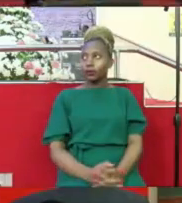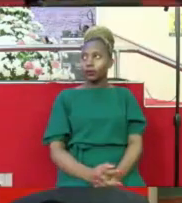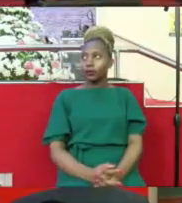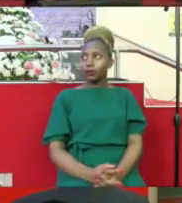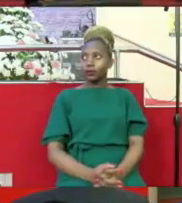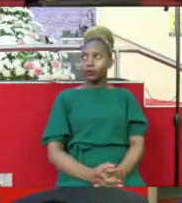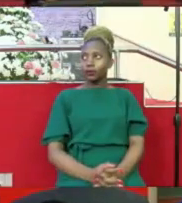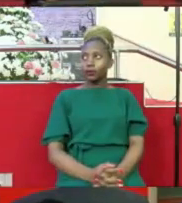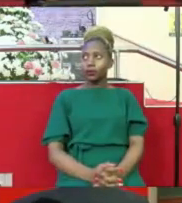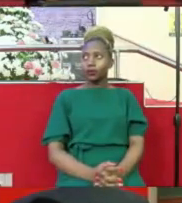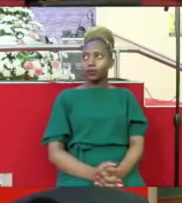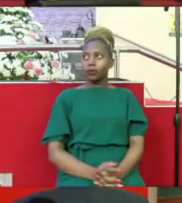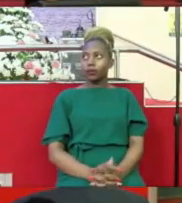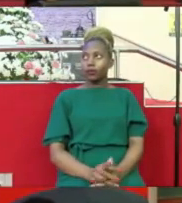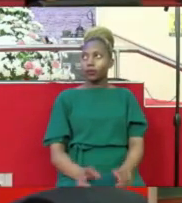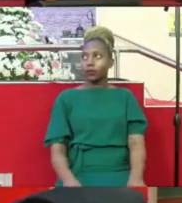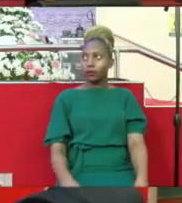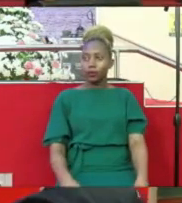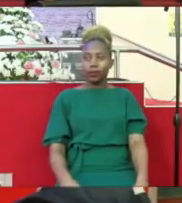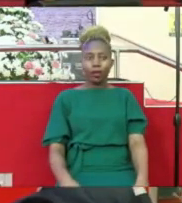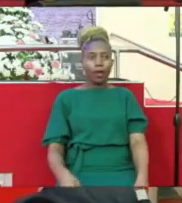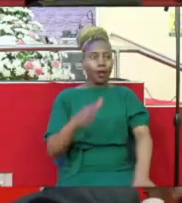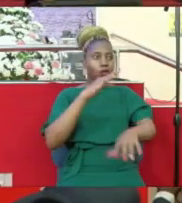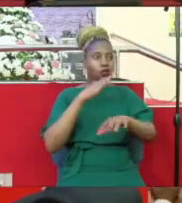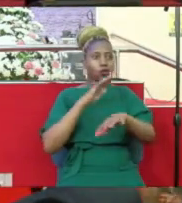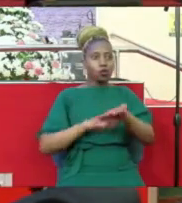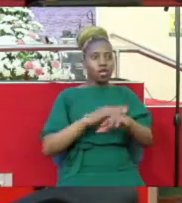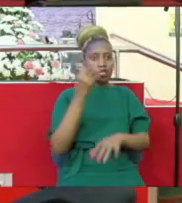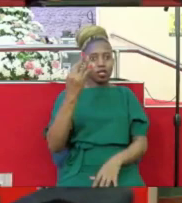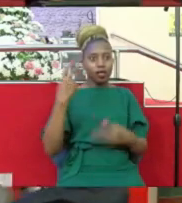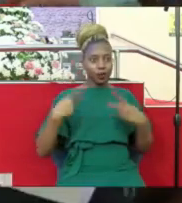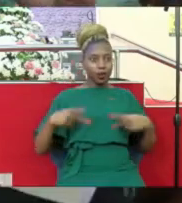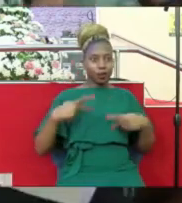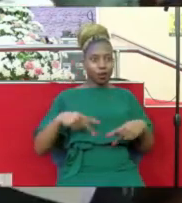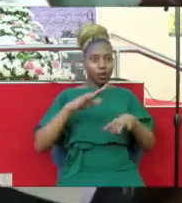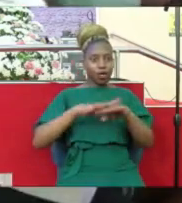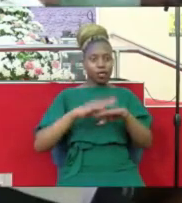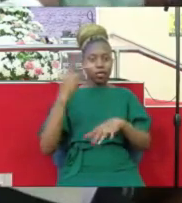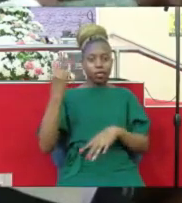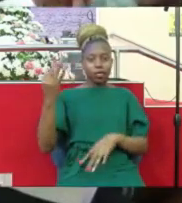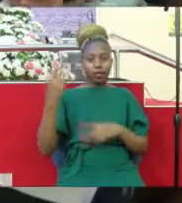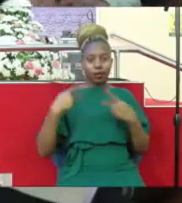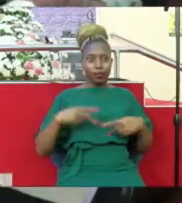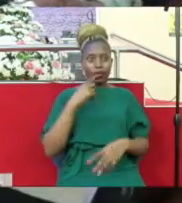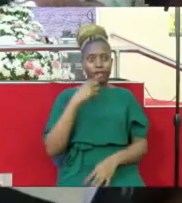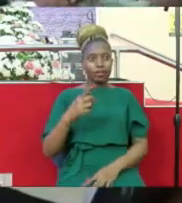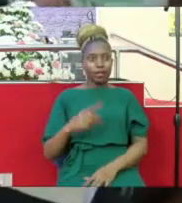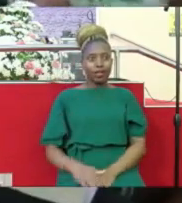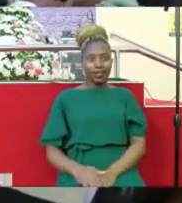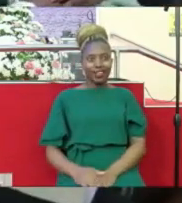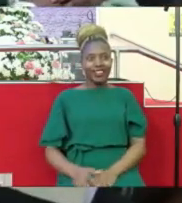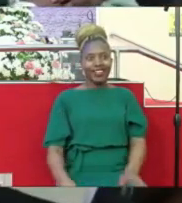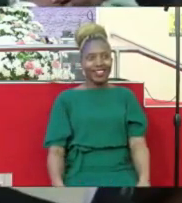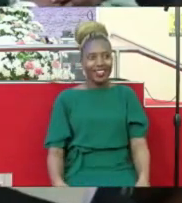Touch three people. Touch three people. And tell them, in this